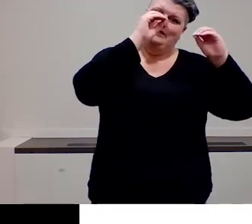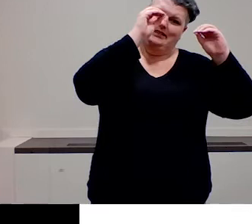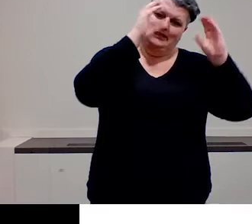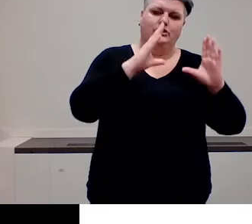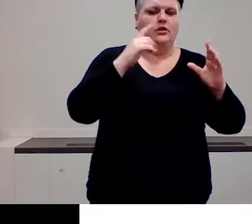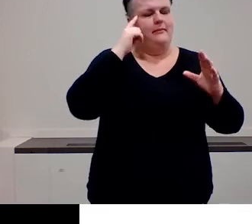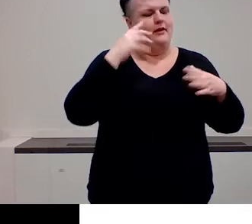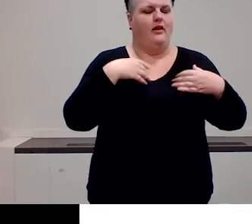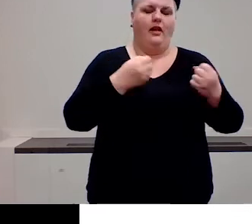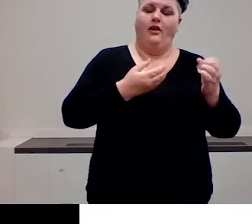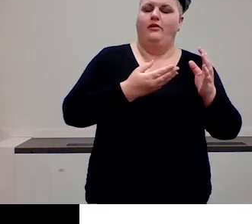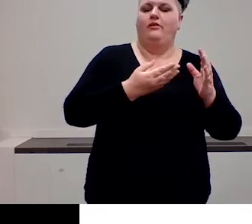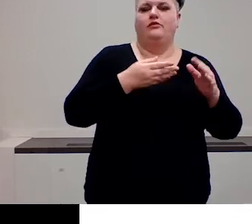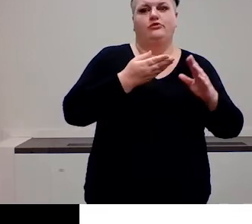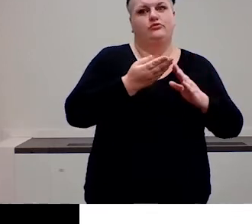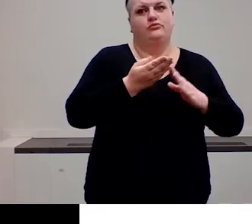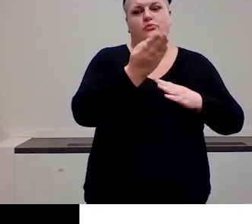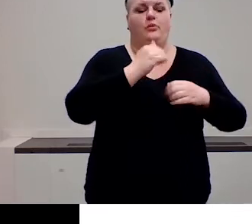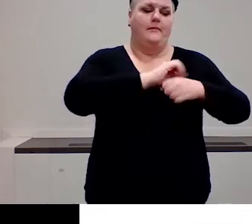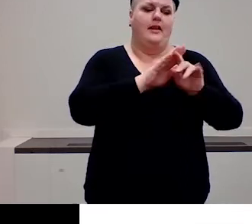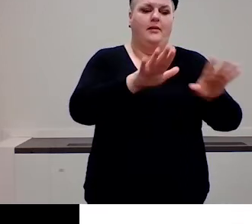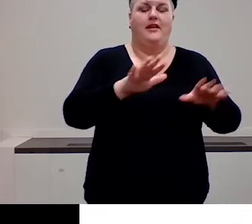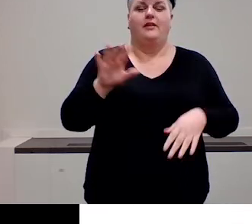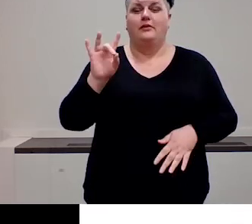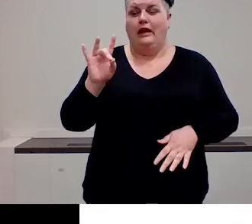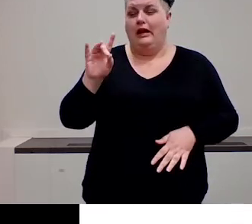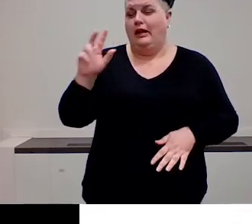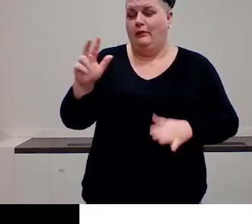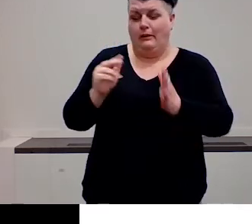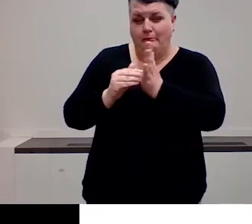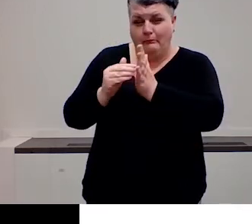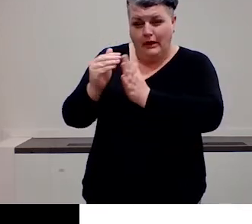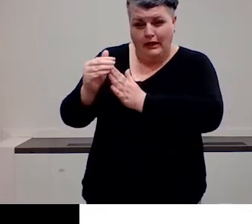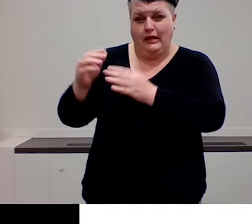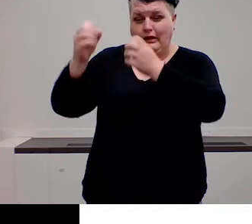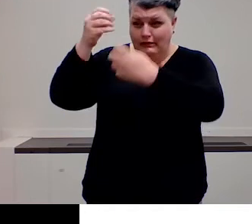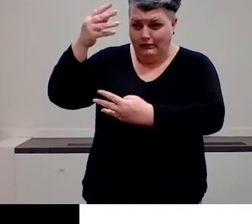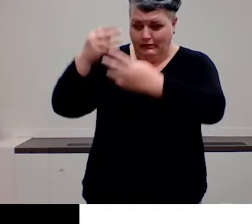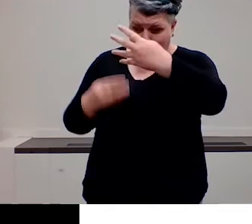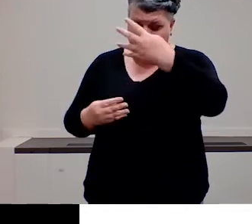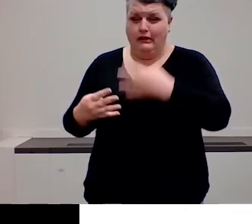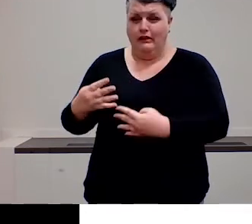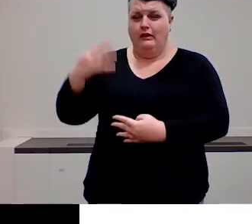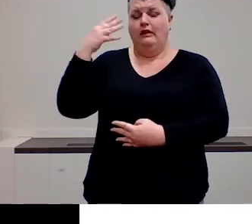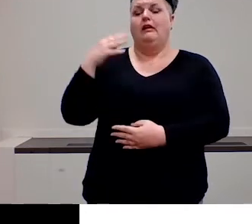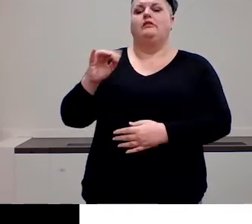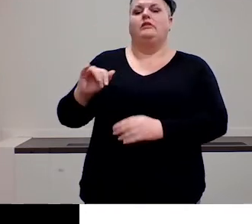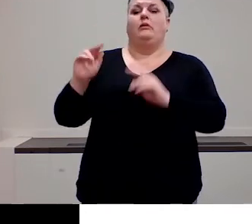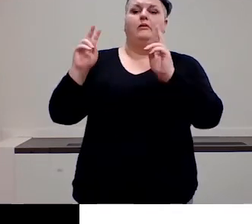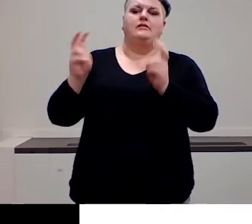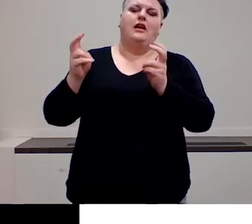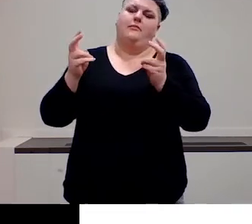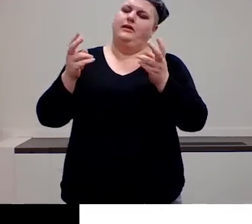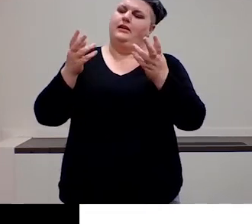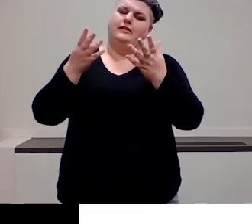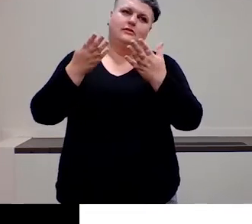got 83 million hits. Okay. So it's obviously the topic around the country, and I'm